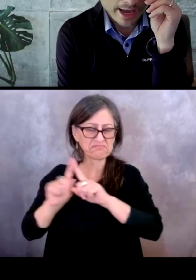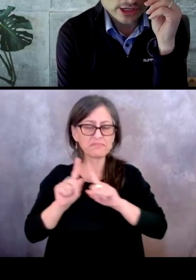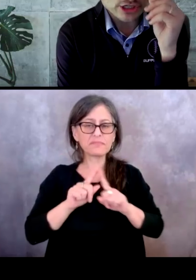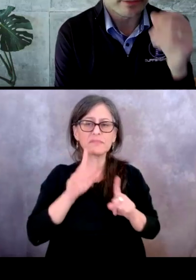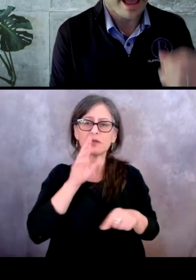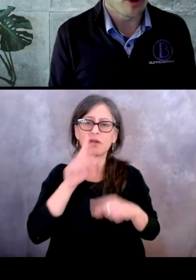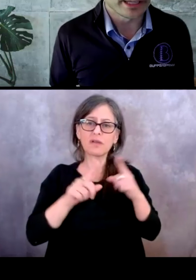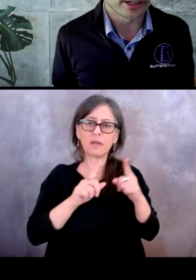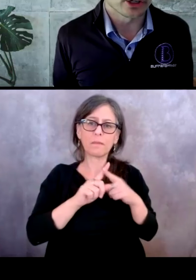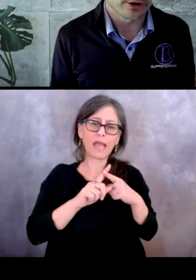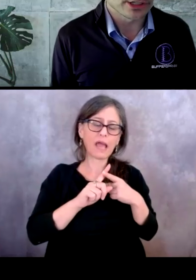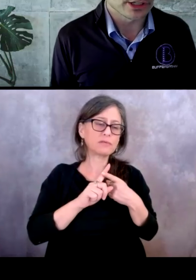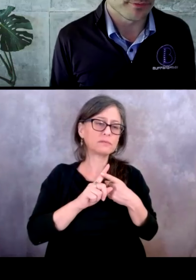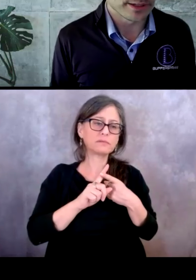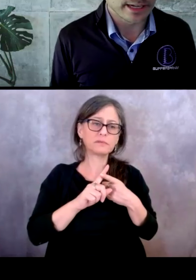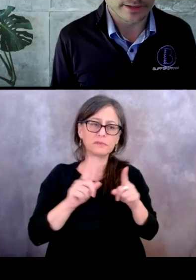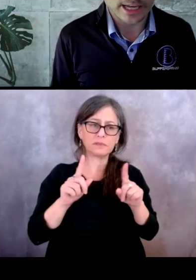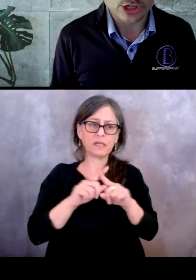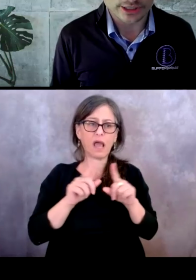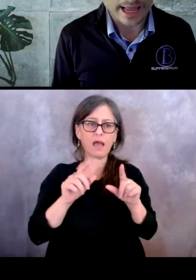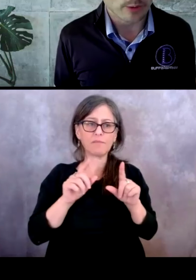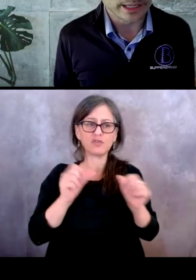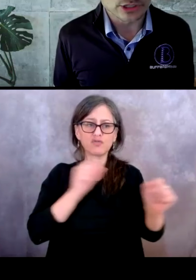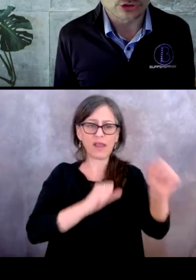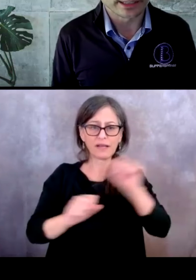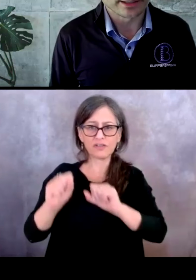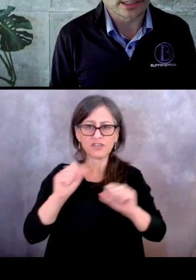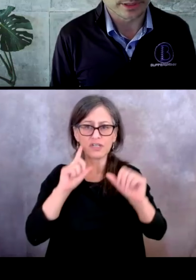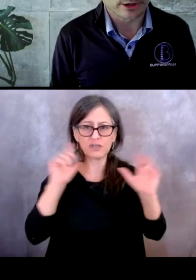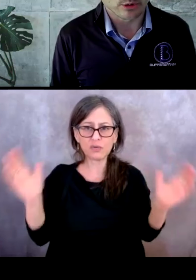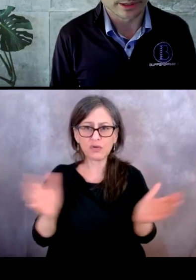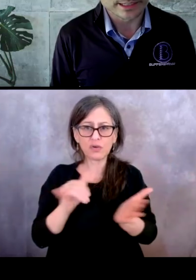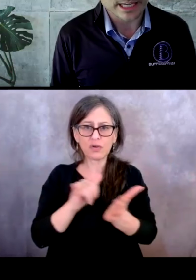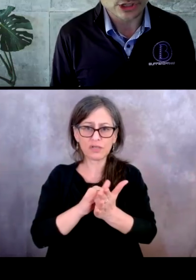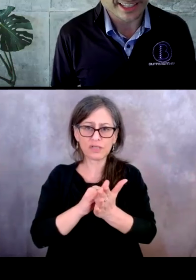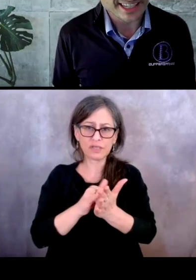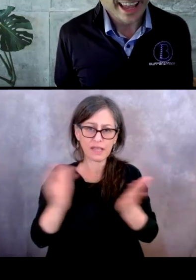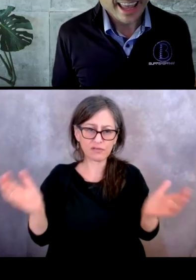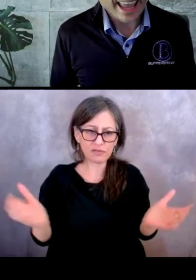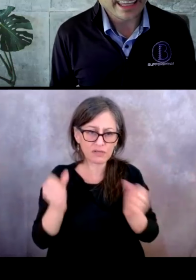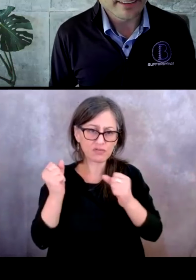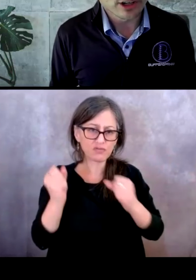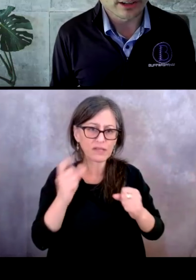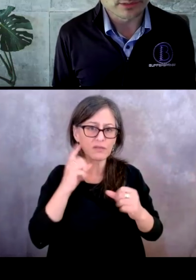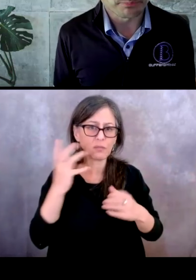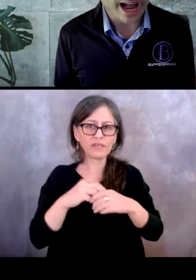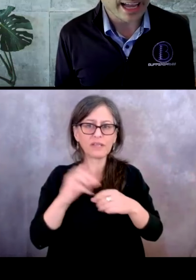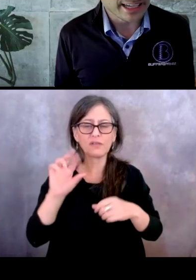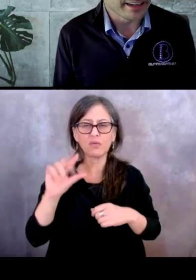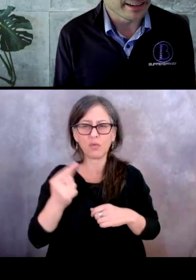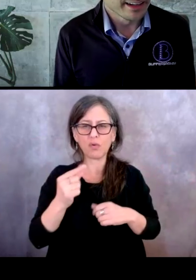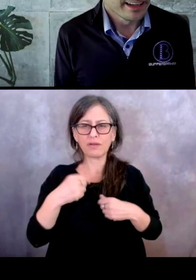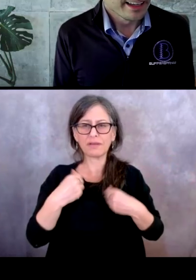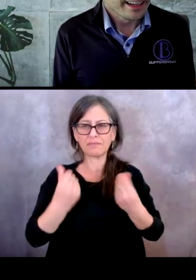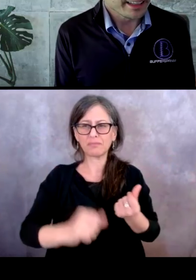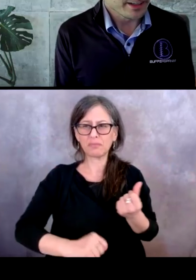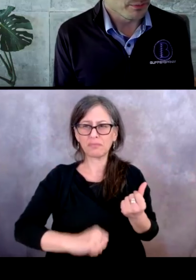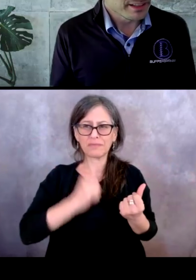actionable strategies of how we can encourage self-identification and how we can strengthen this within our organizations and give ourselves pride